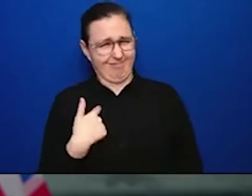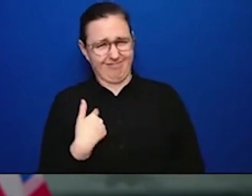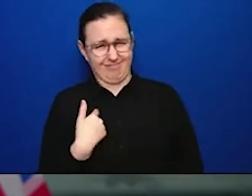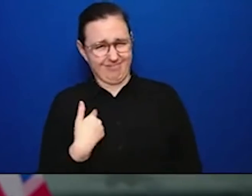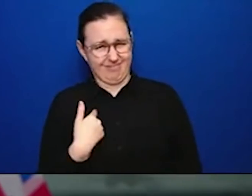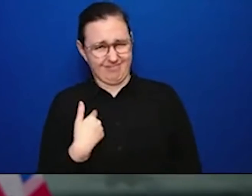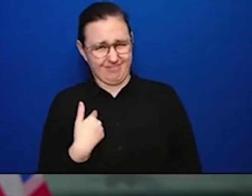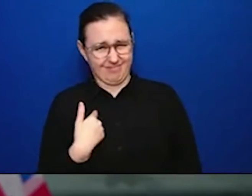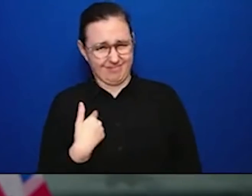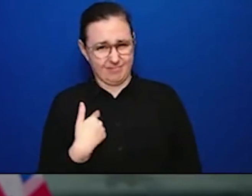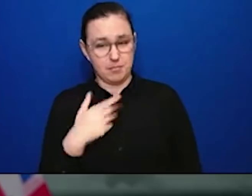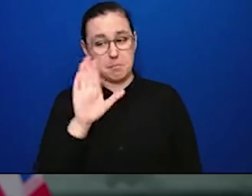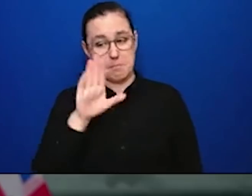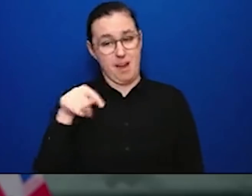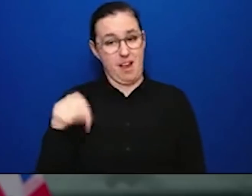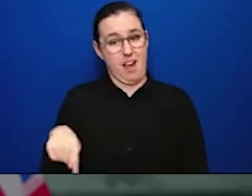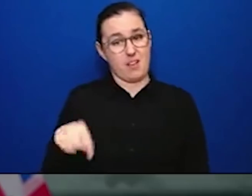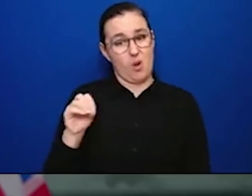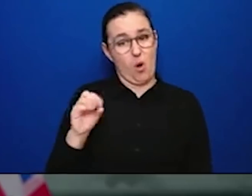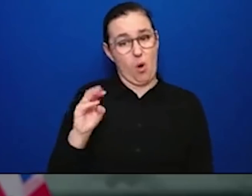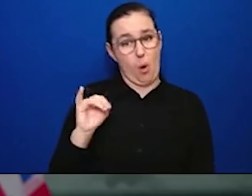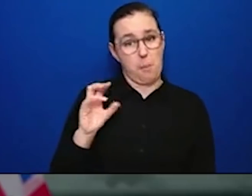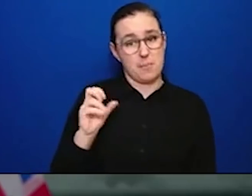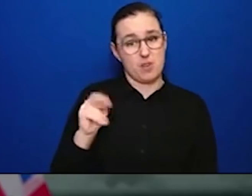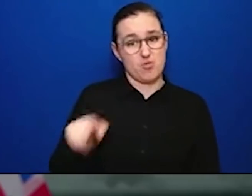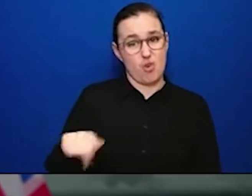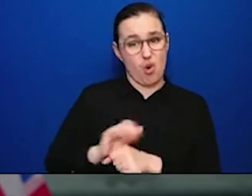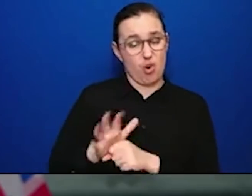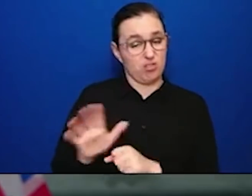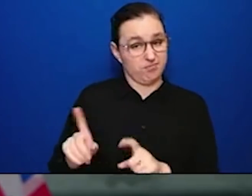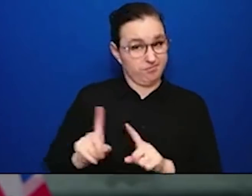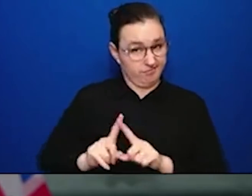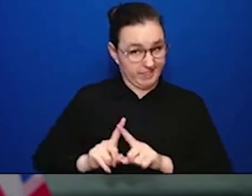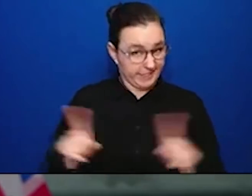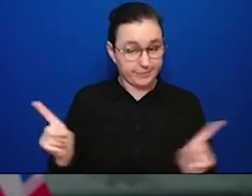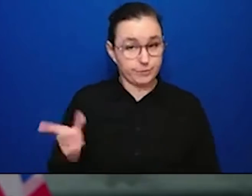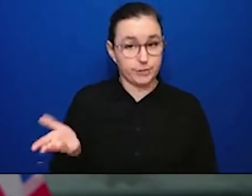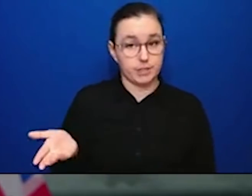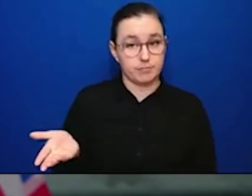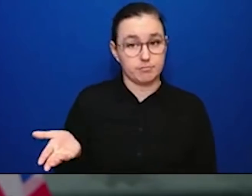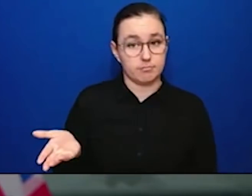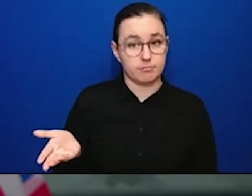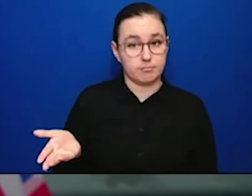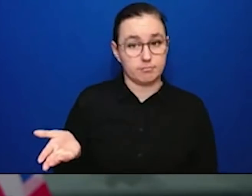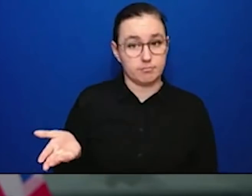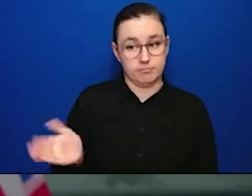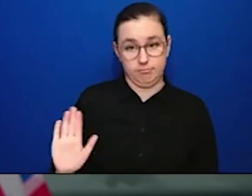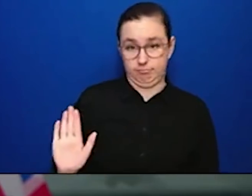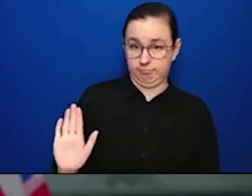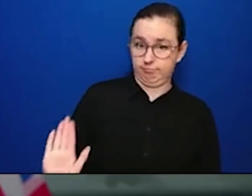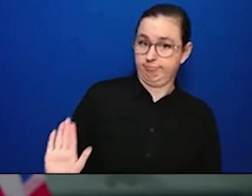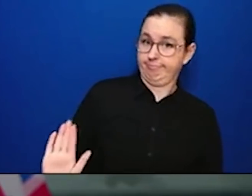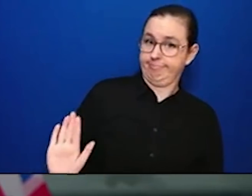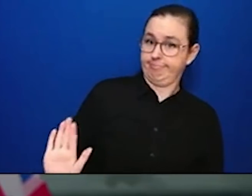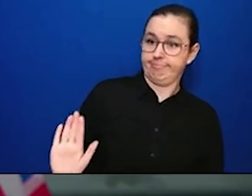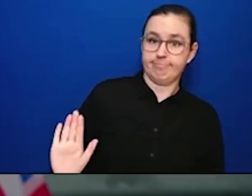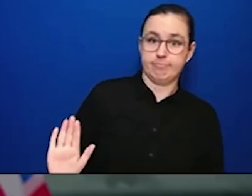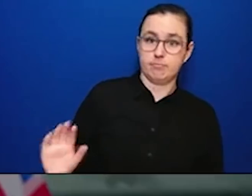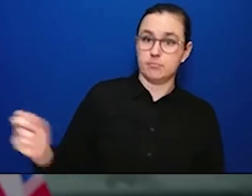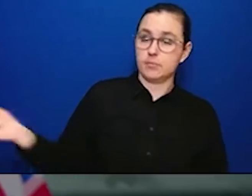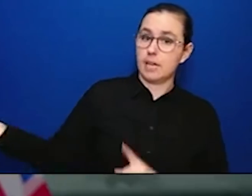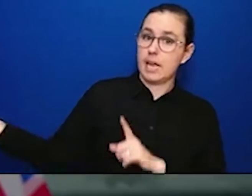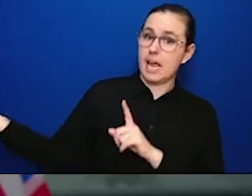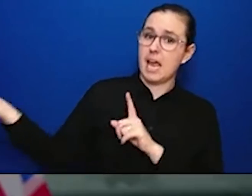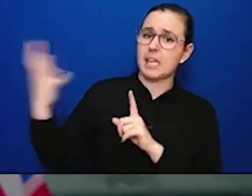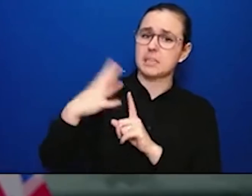is different. It's considerably different in its in how it presents, in the shortness of the incubation period, in the shortness